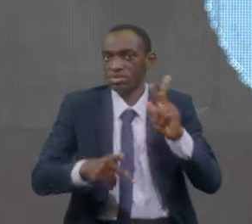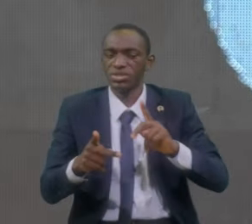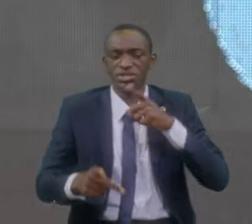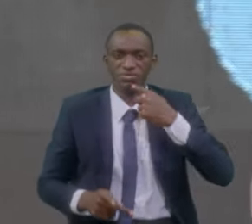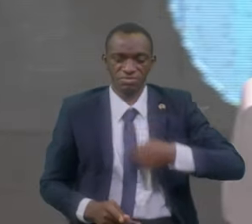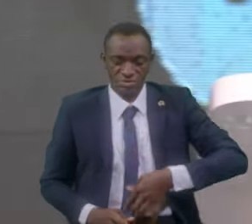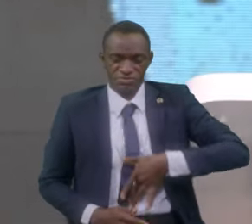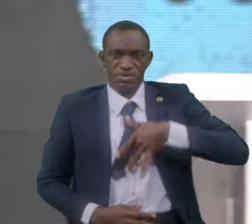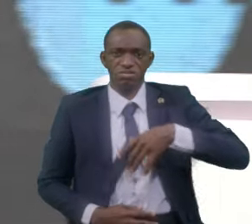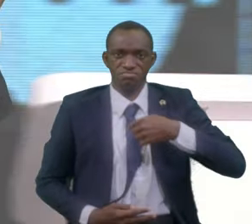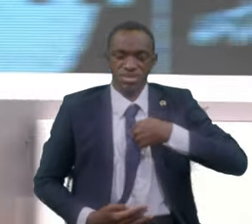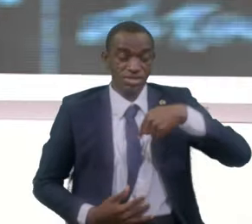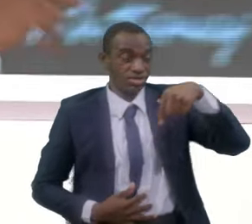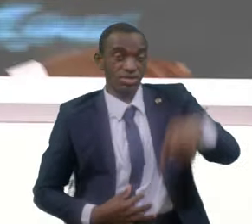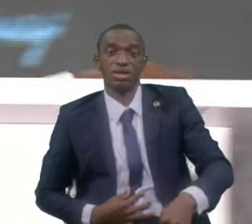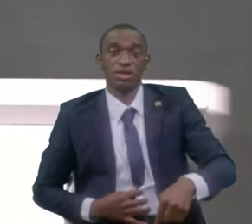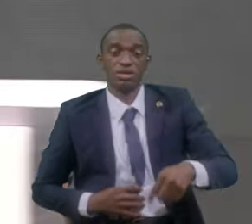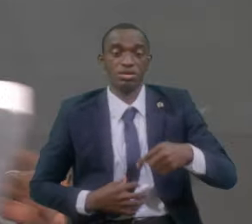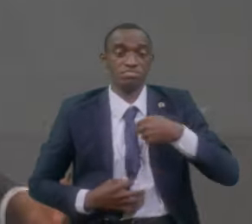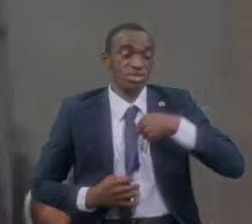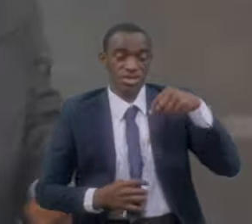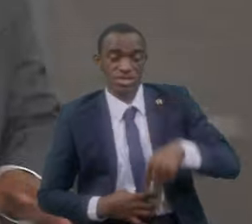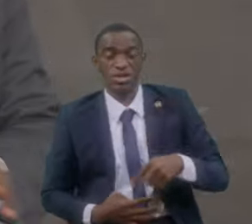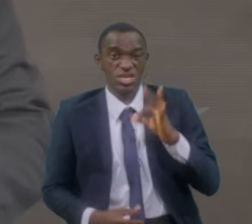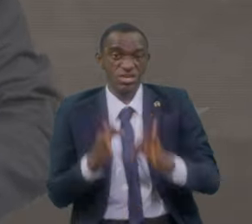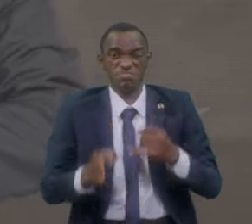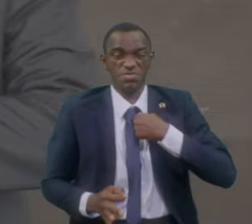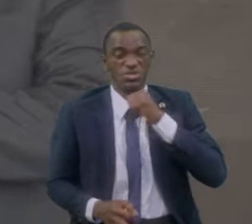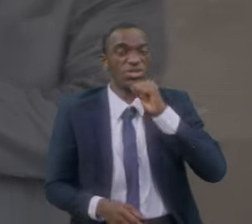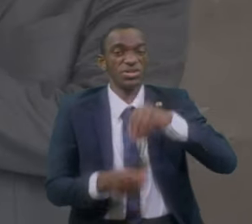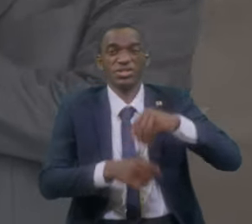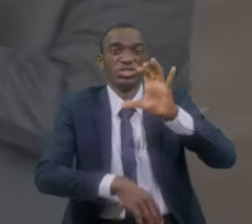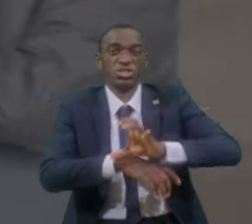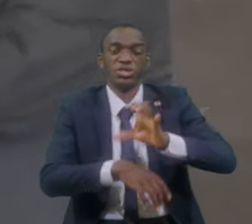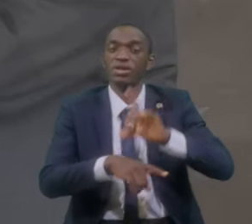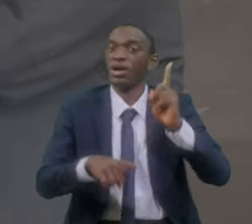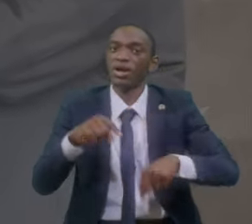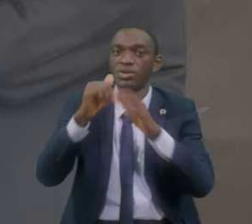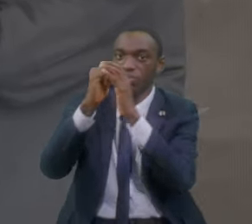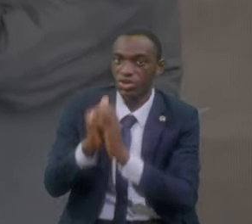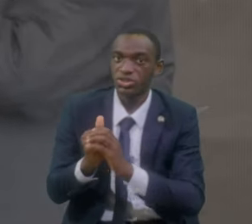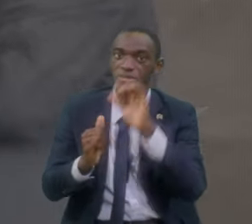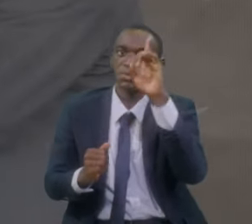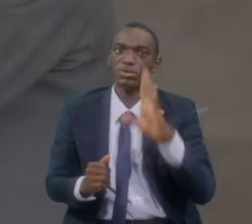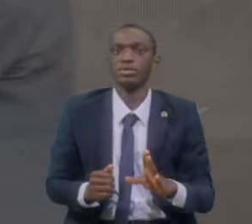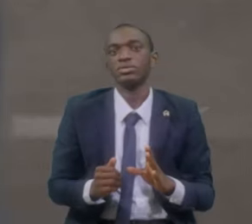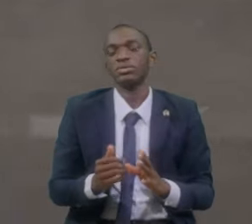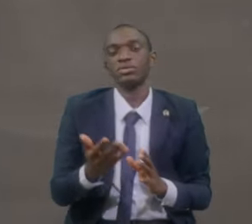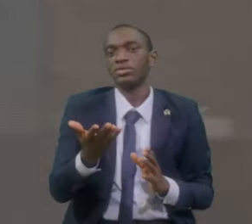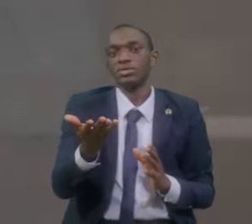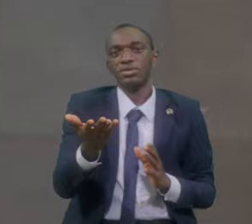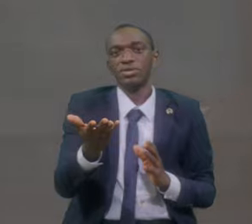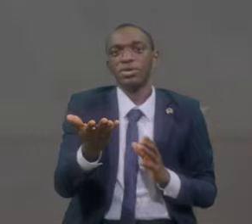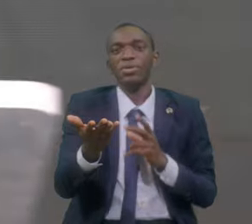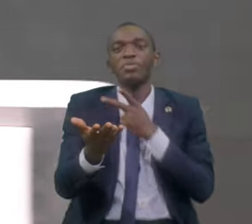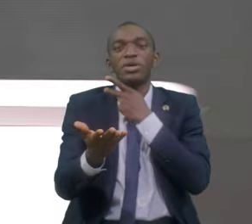they are here. Without them, we cannot worship God. Overseers, are you around? I said, overseers, are